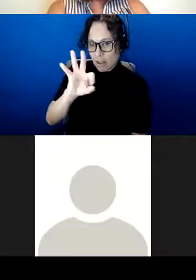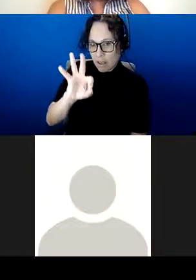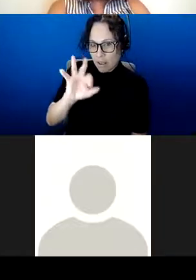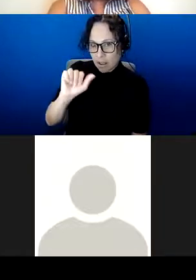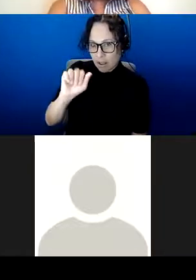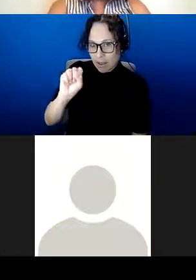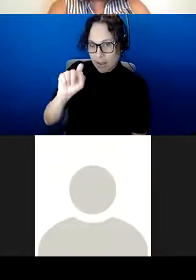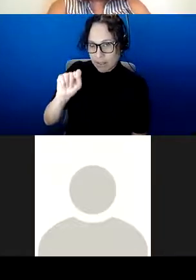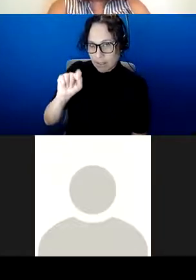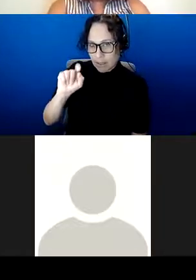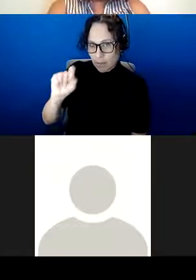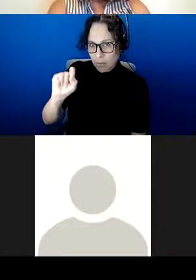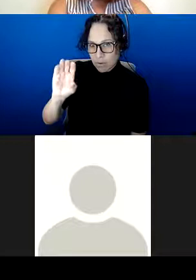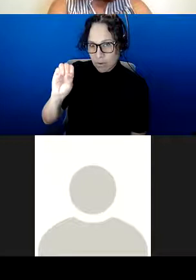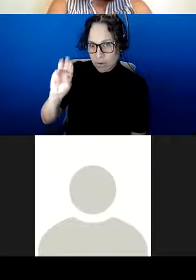FAST.com.